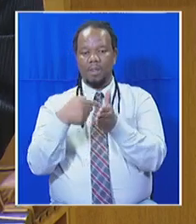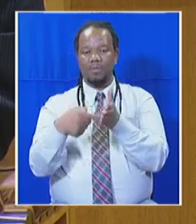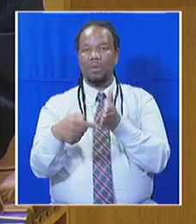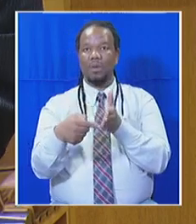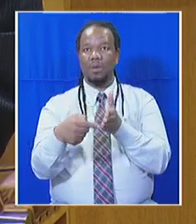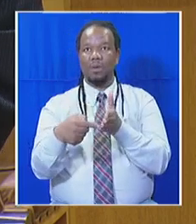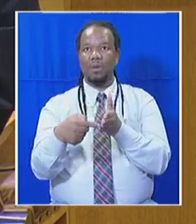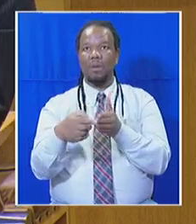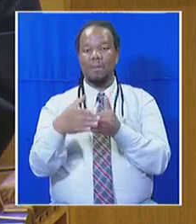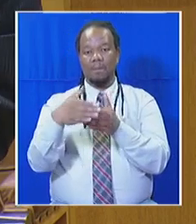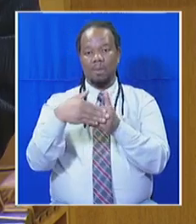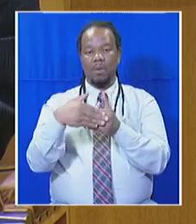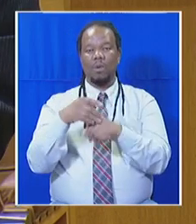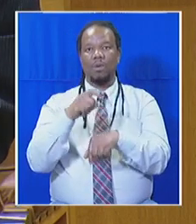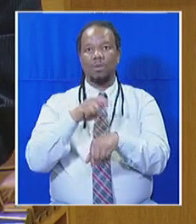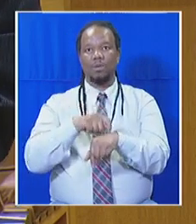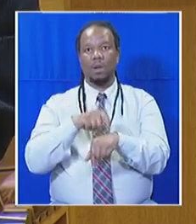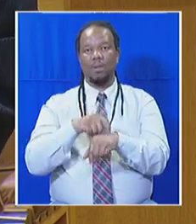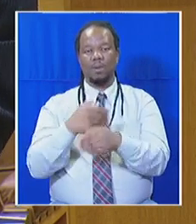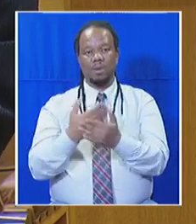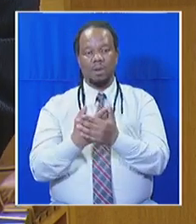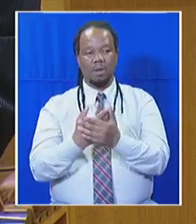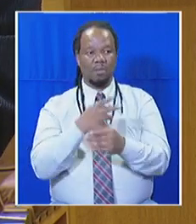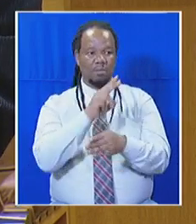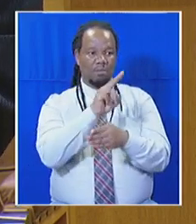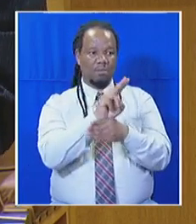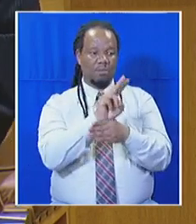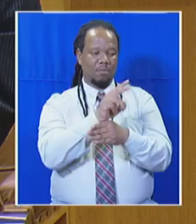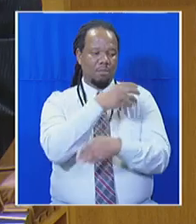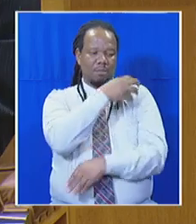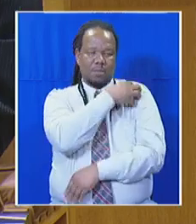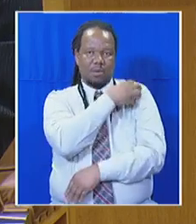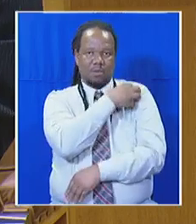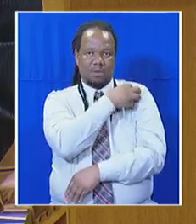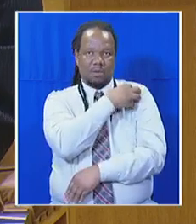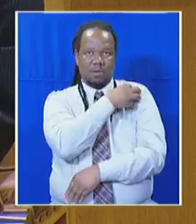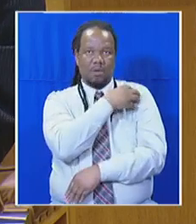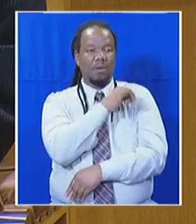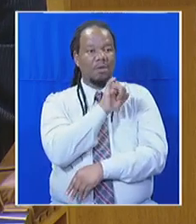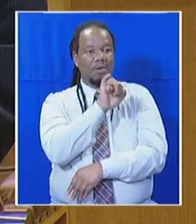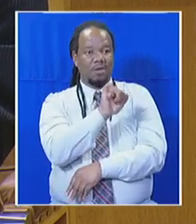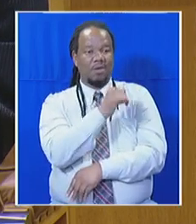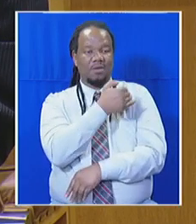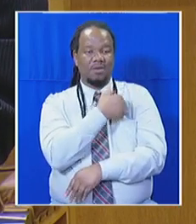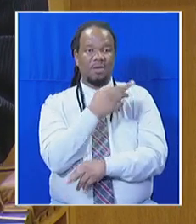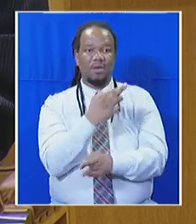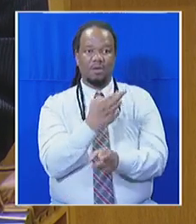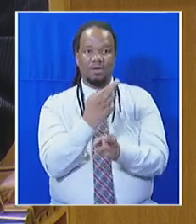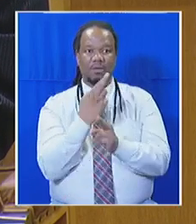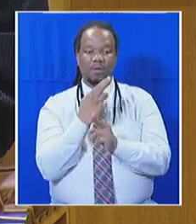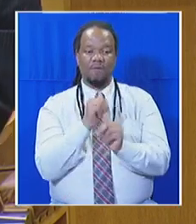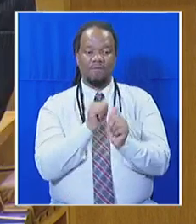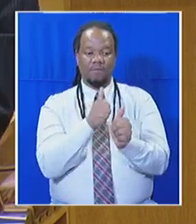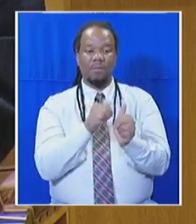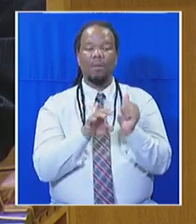additional time is provided so we can exercise oversight over the Minister, and that she can be responsible for fulfilling her constitutional